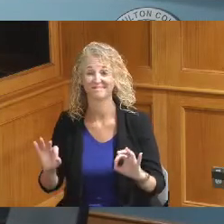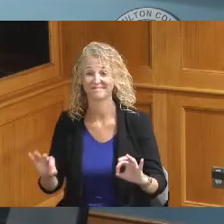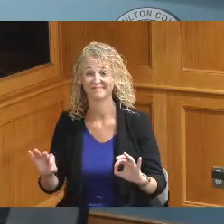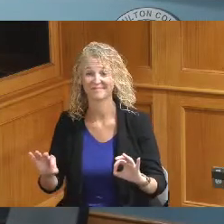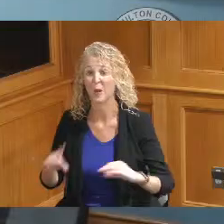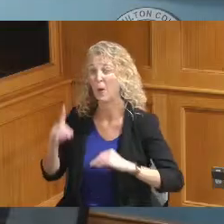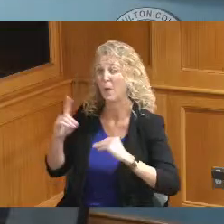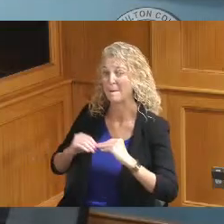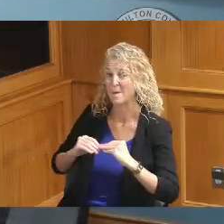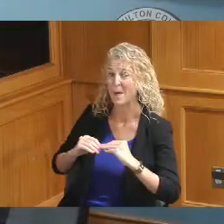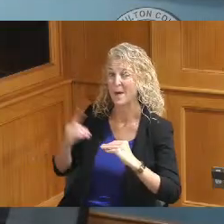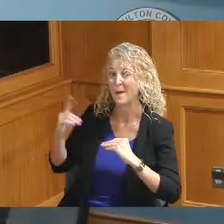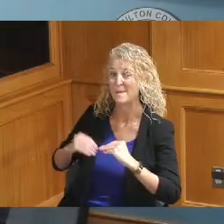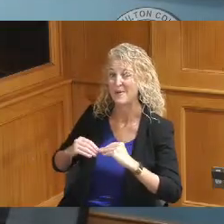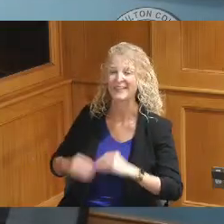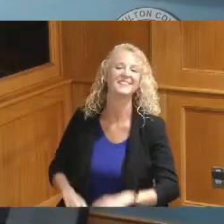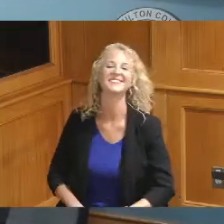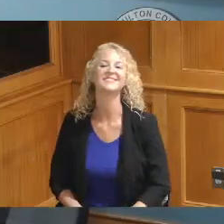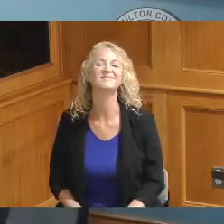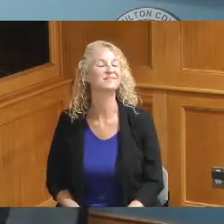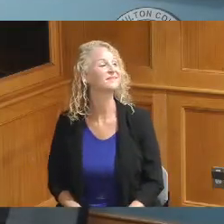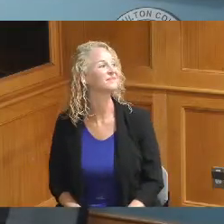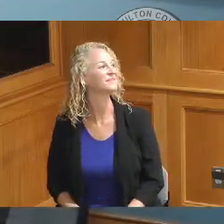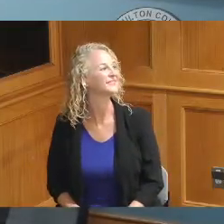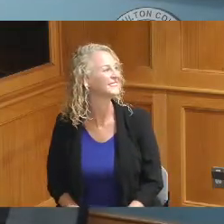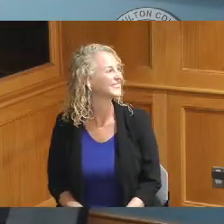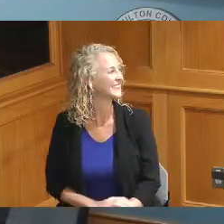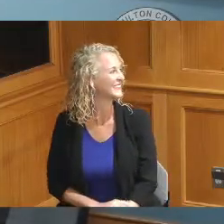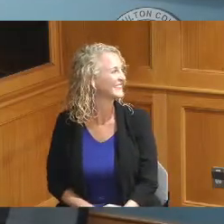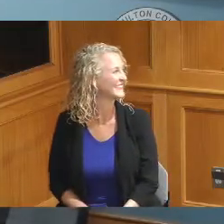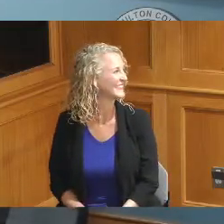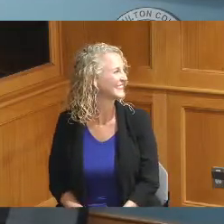Yeah, one more.